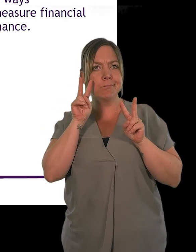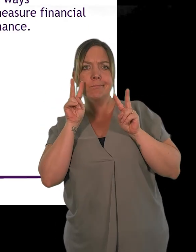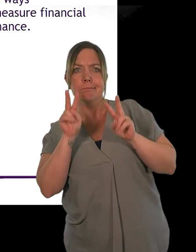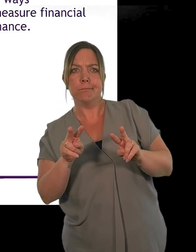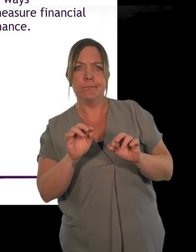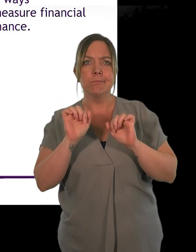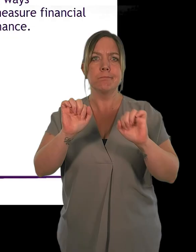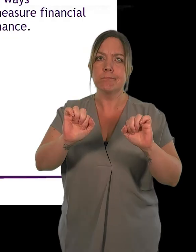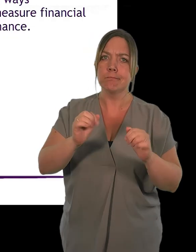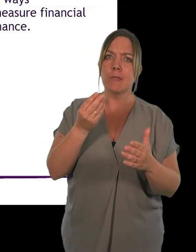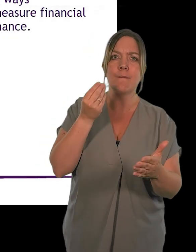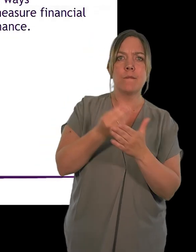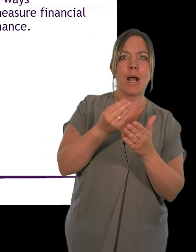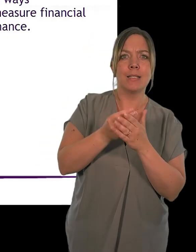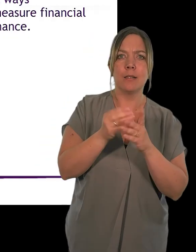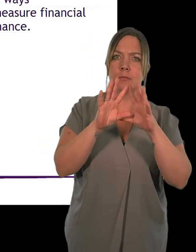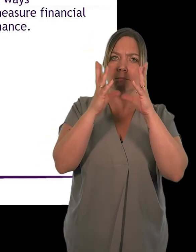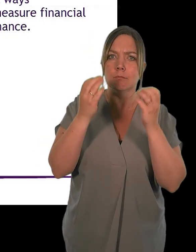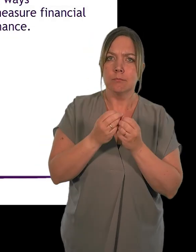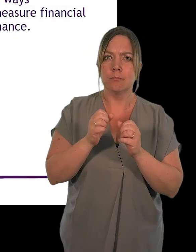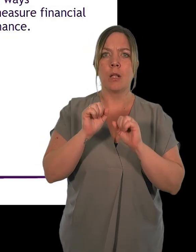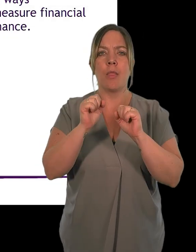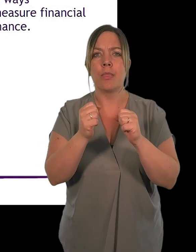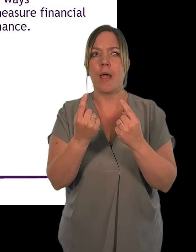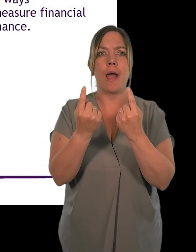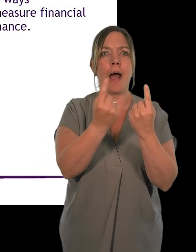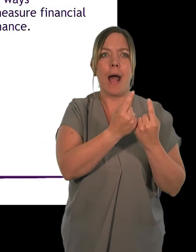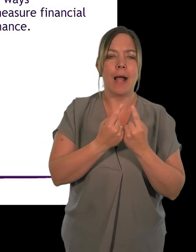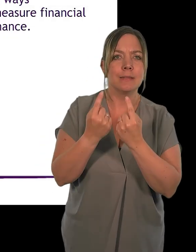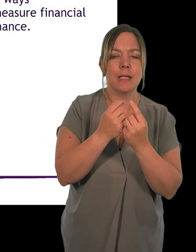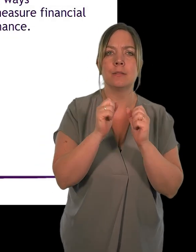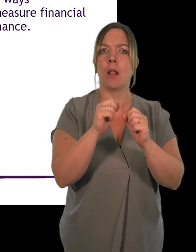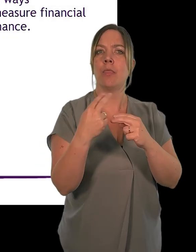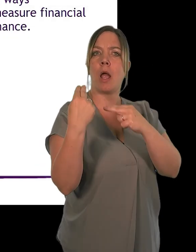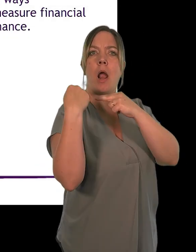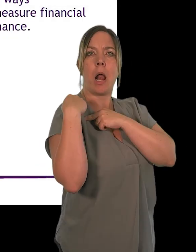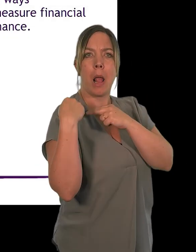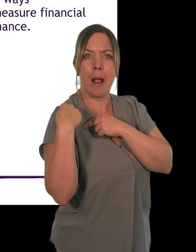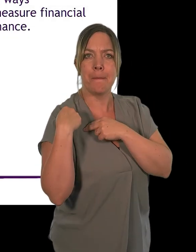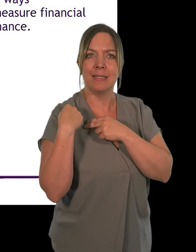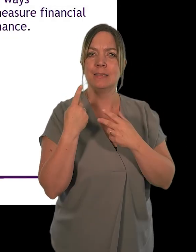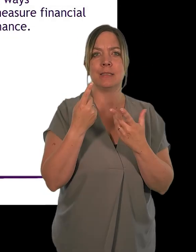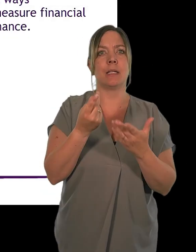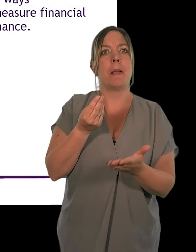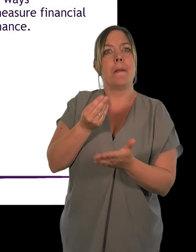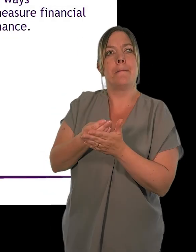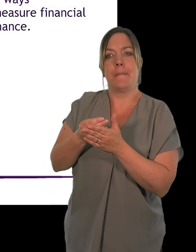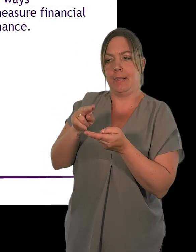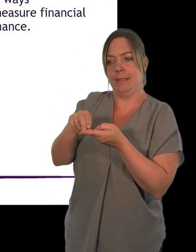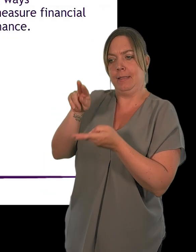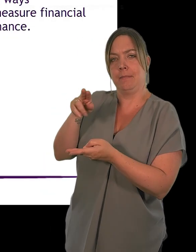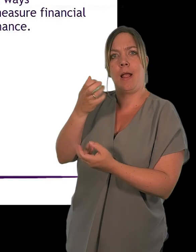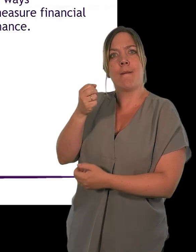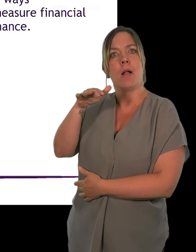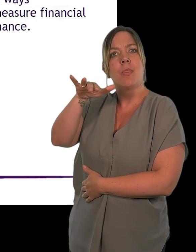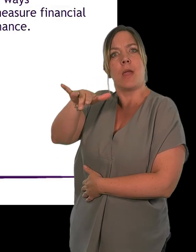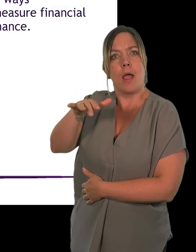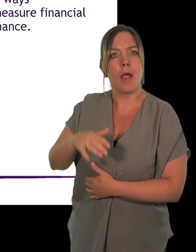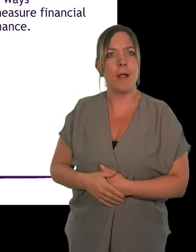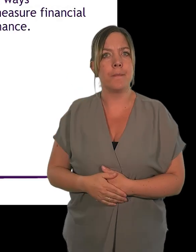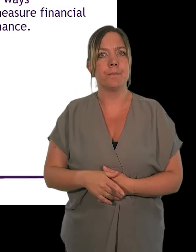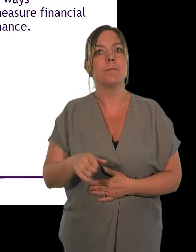their assets, liabilities and equity. The main purpose of the balance sheet is that it allows understanding